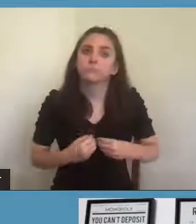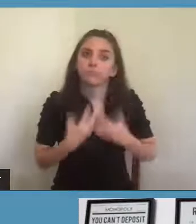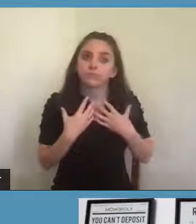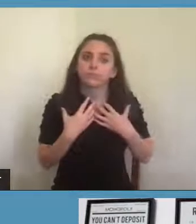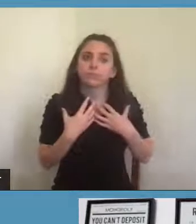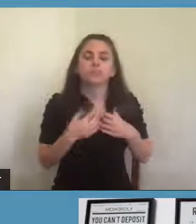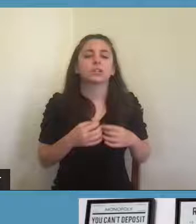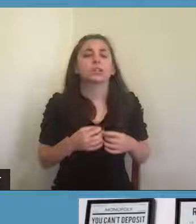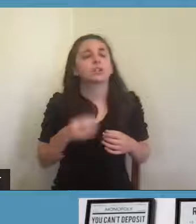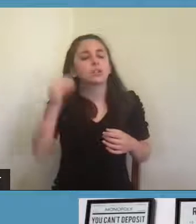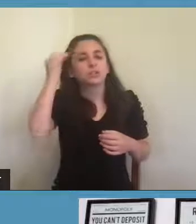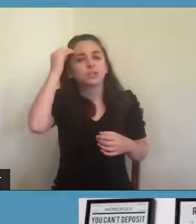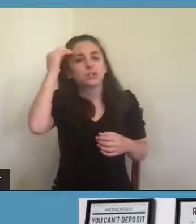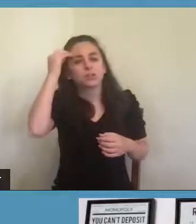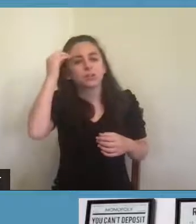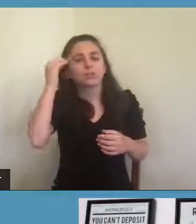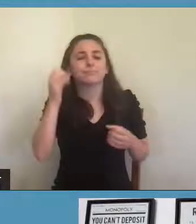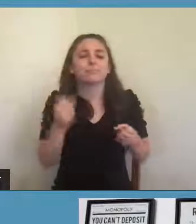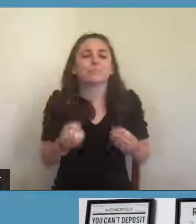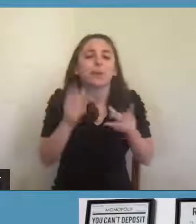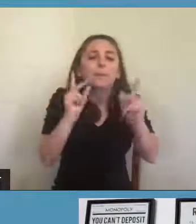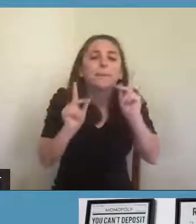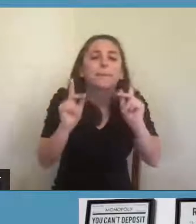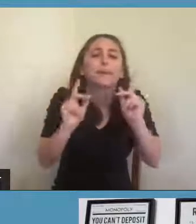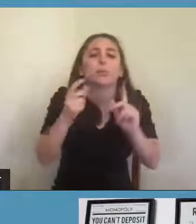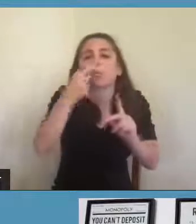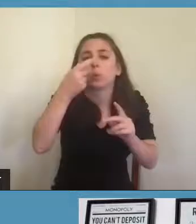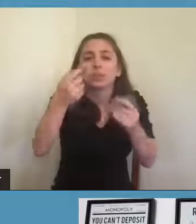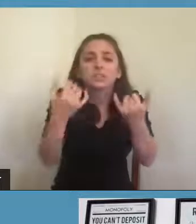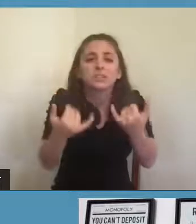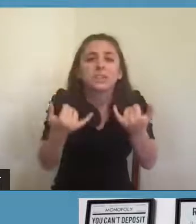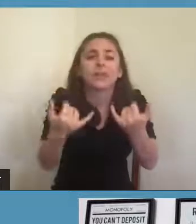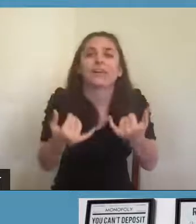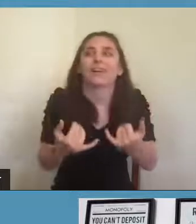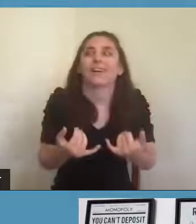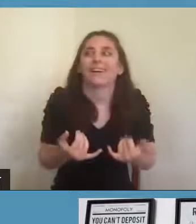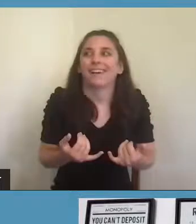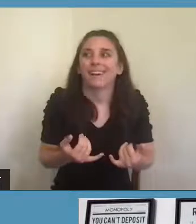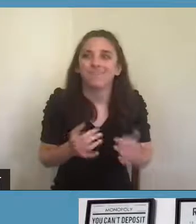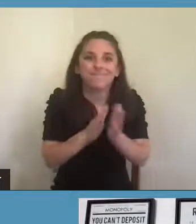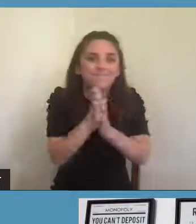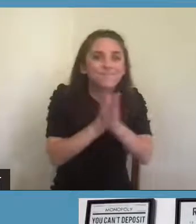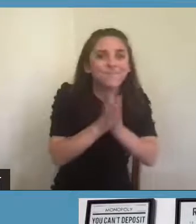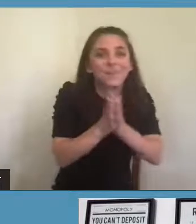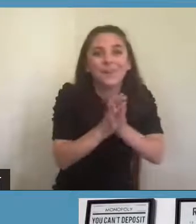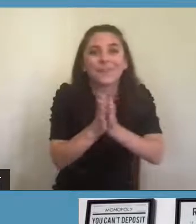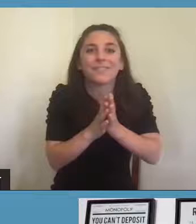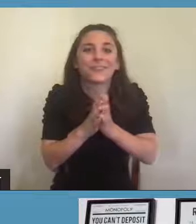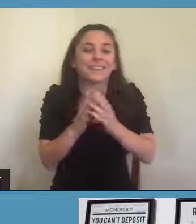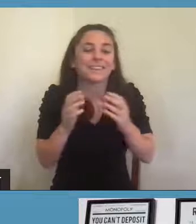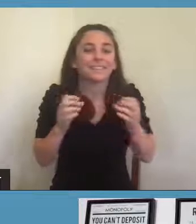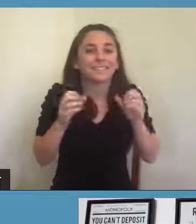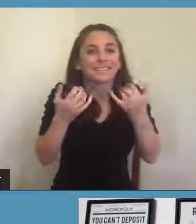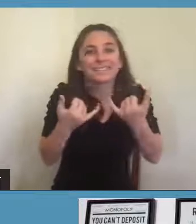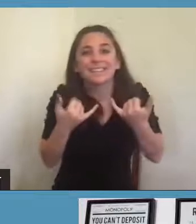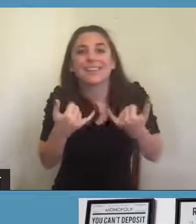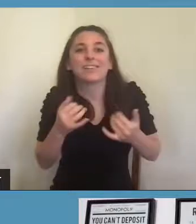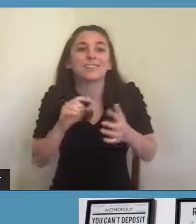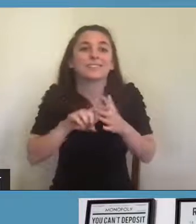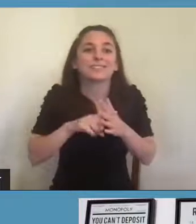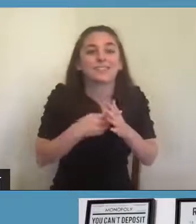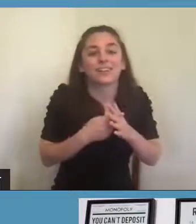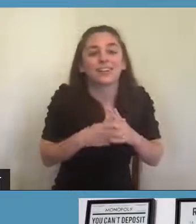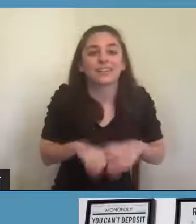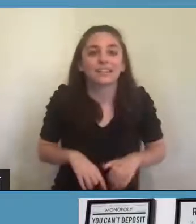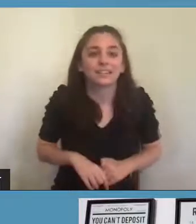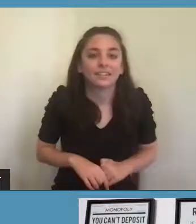many out there who are watching today who are like, all right, I'm ready to do it. I've got the tools. And, again, sometimes it